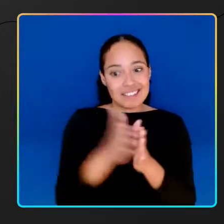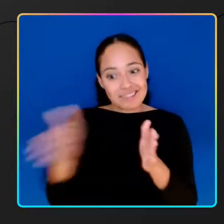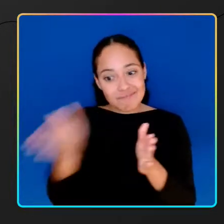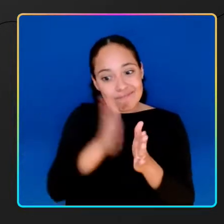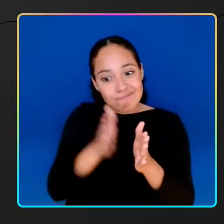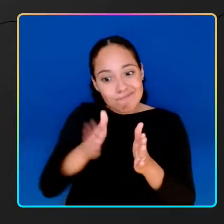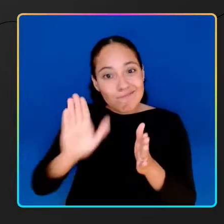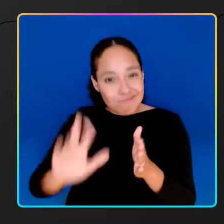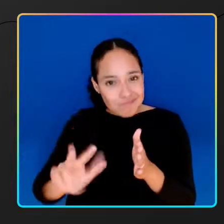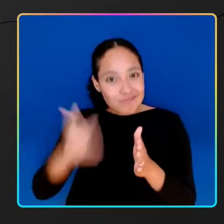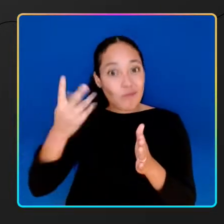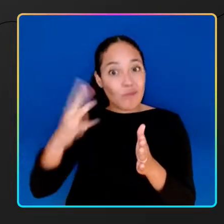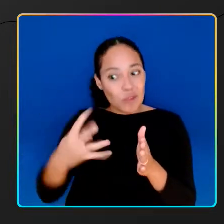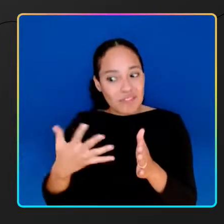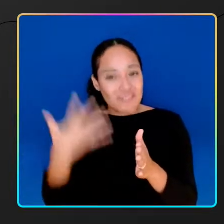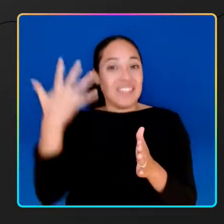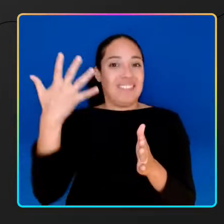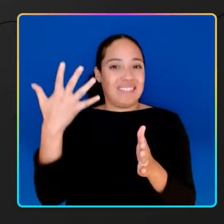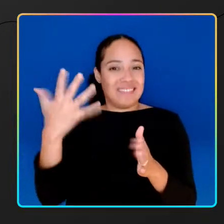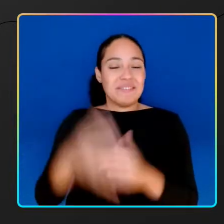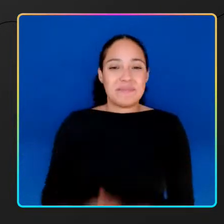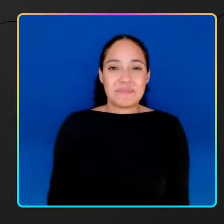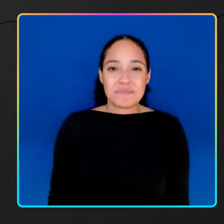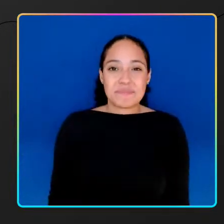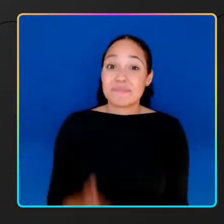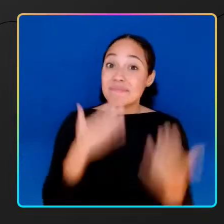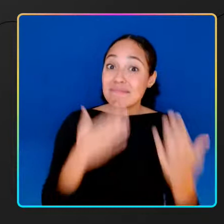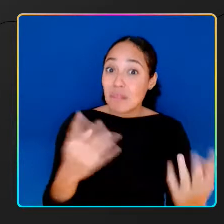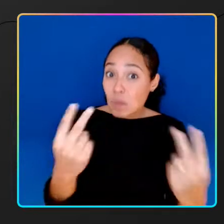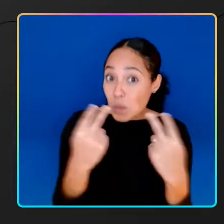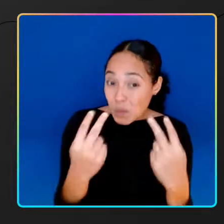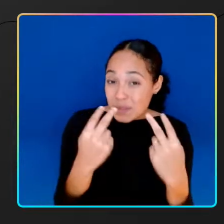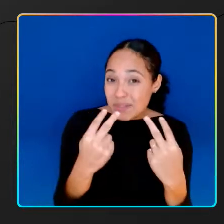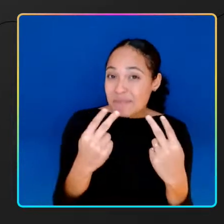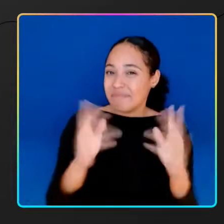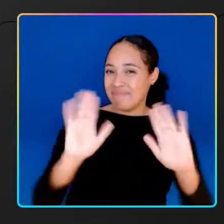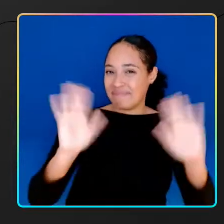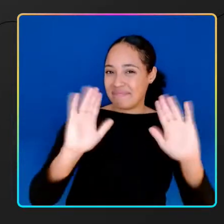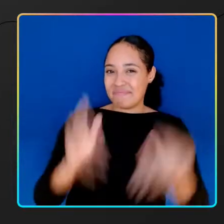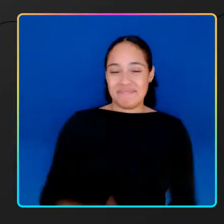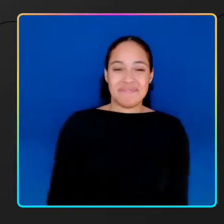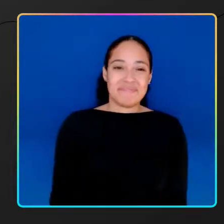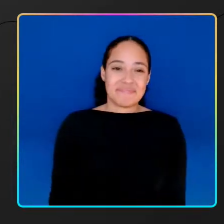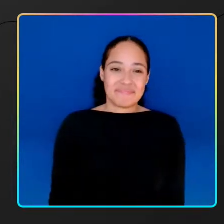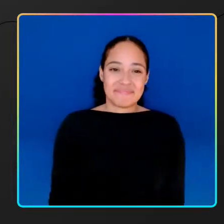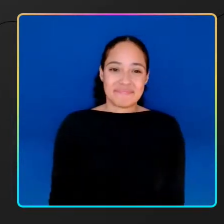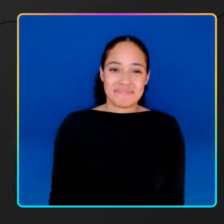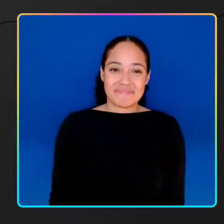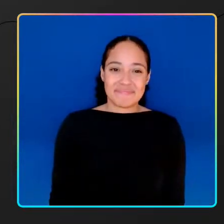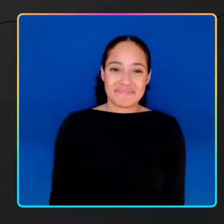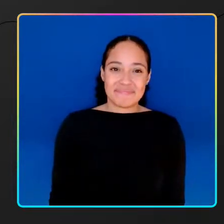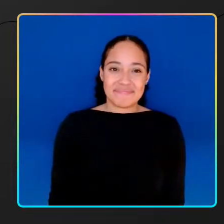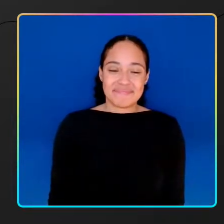So thanks for watching. This has been A Bit of AI with Henk and Amy. See you next week.